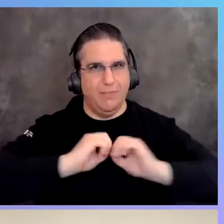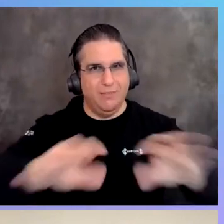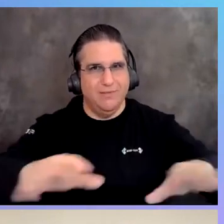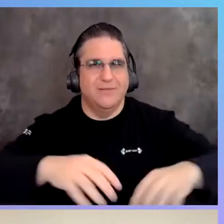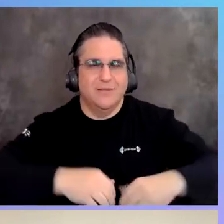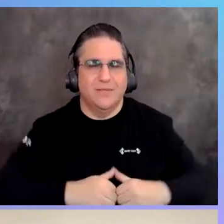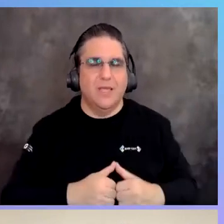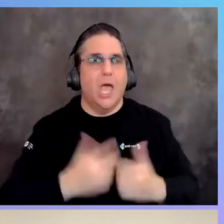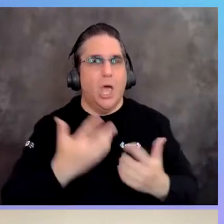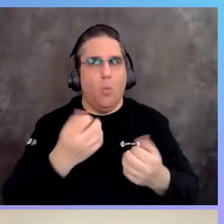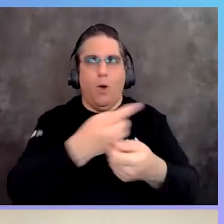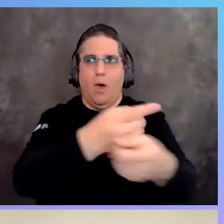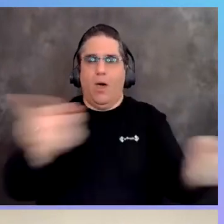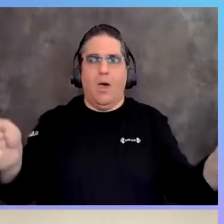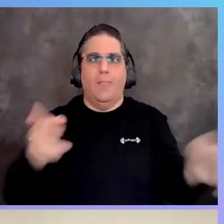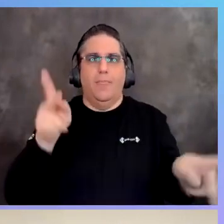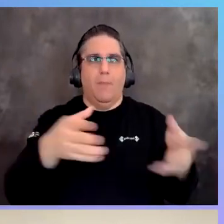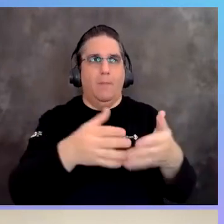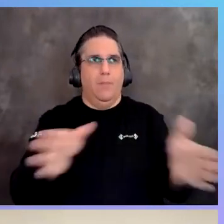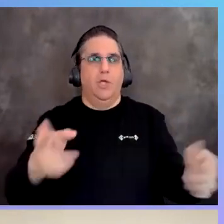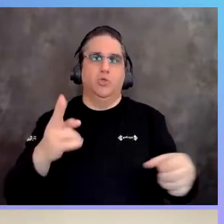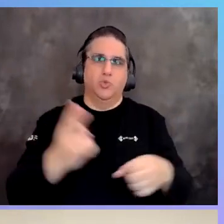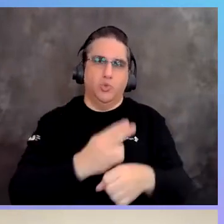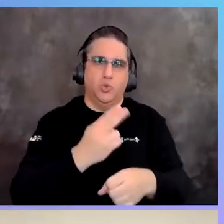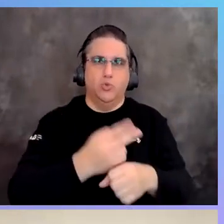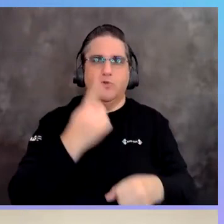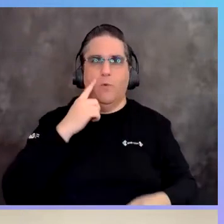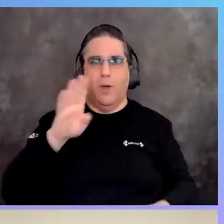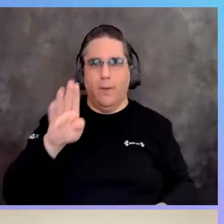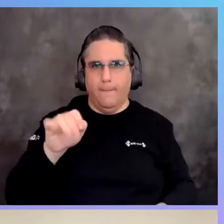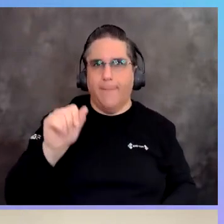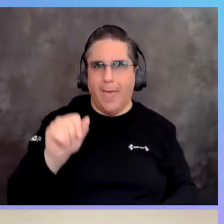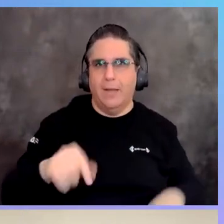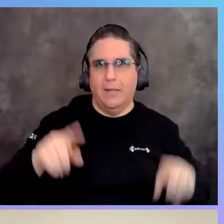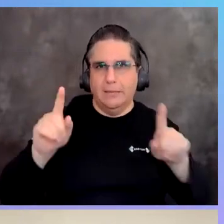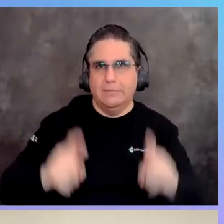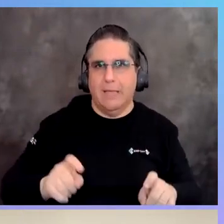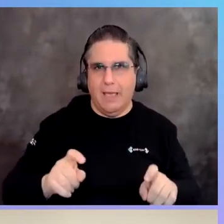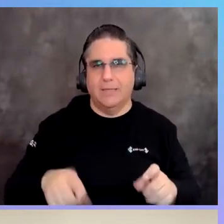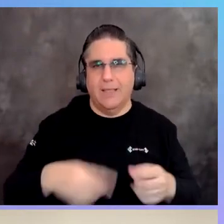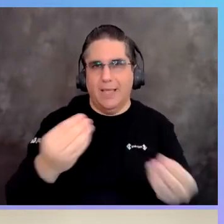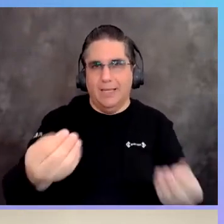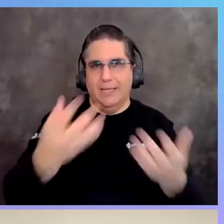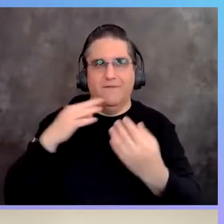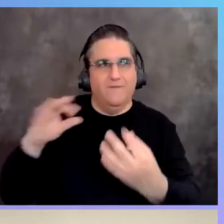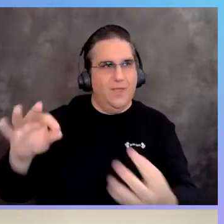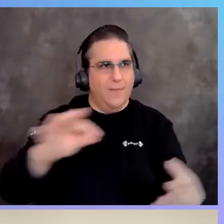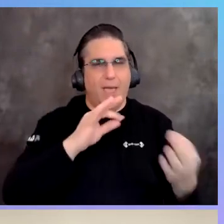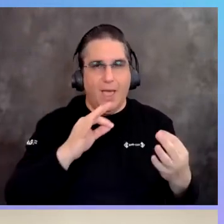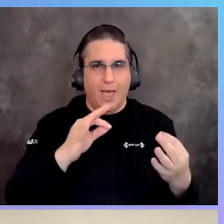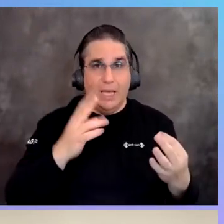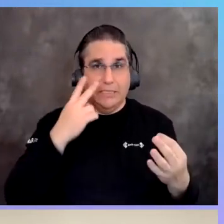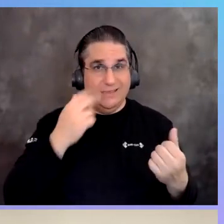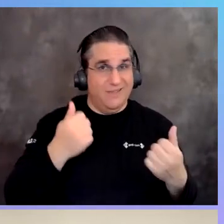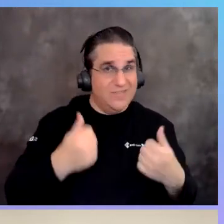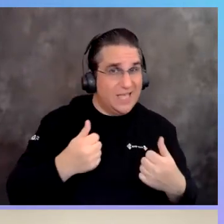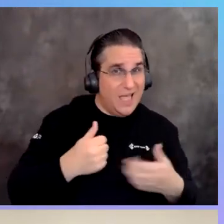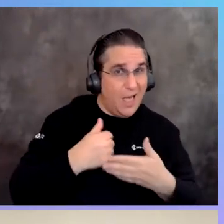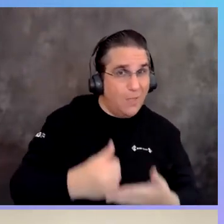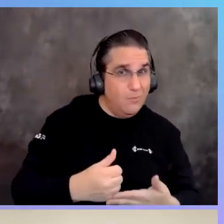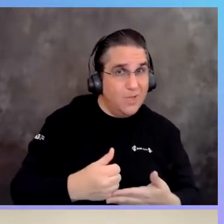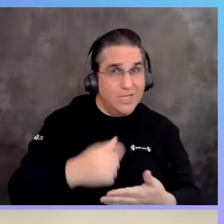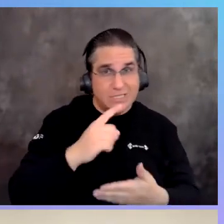everyone else's hands as another beta. That way we can receive public feedback to see if it's really helping out